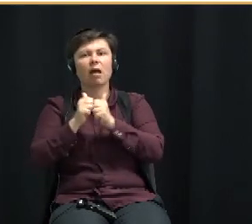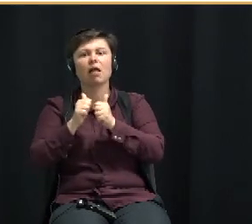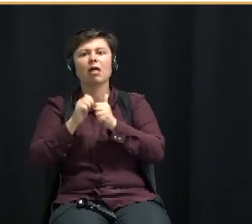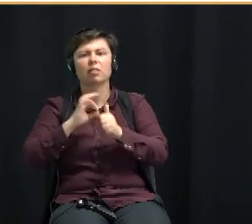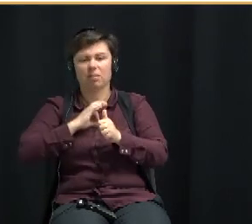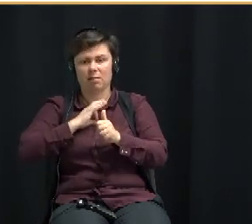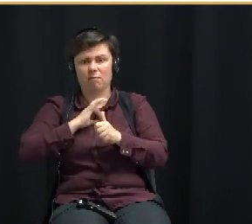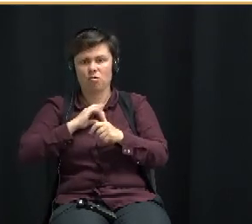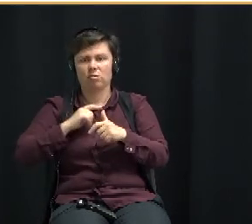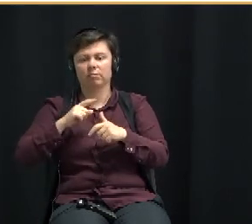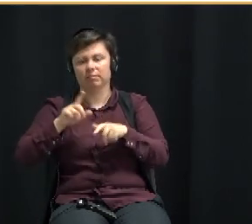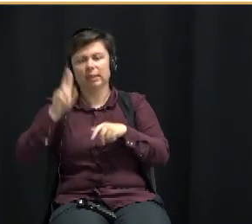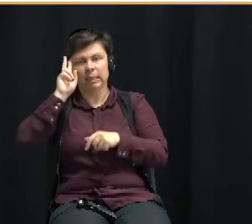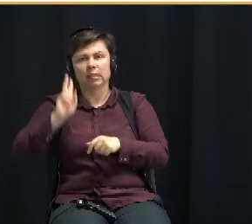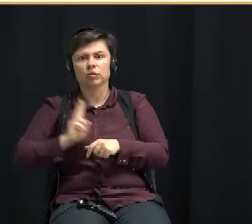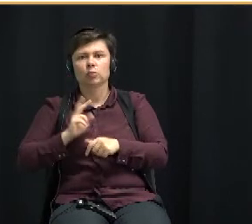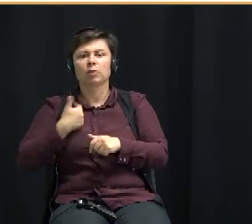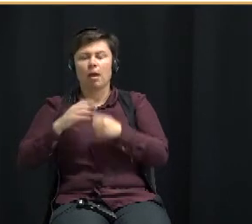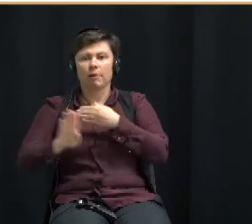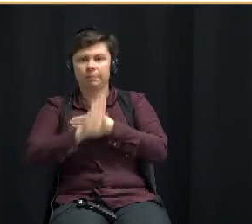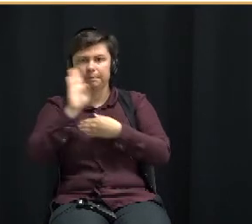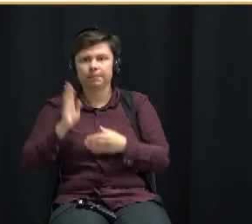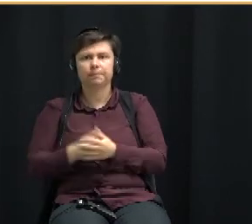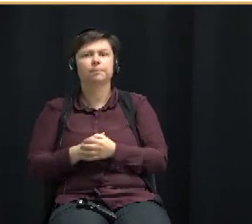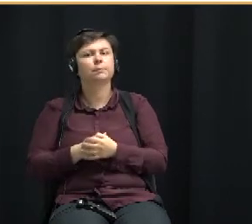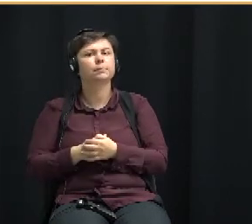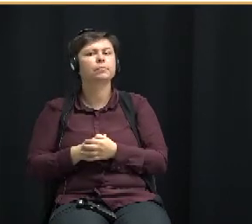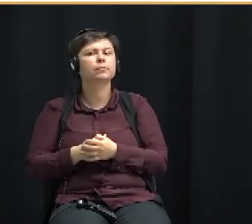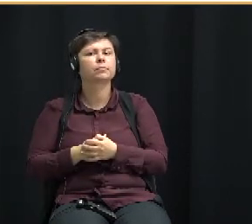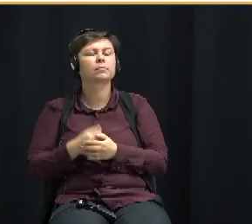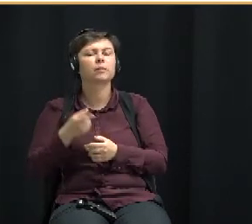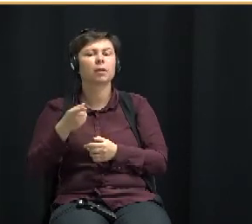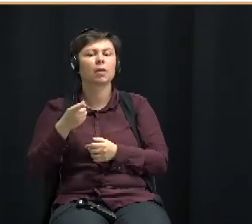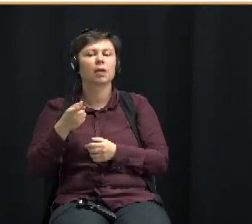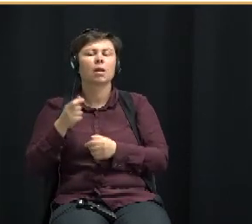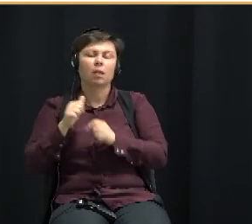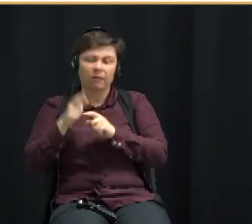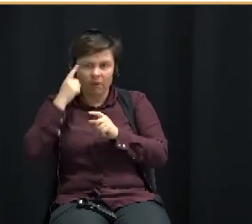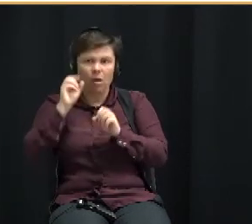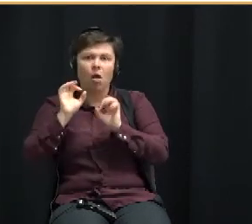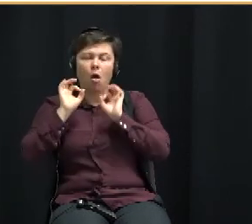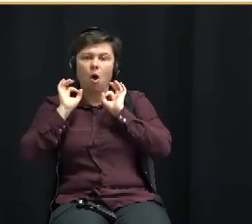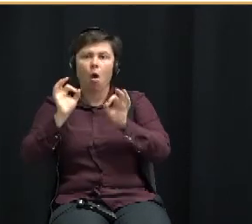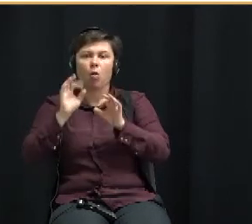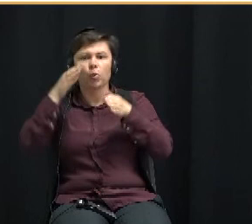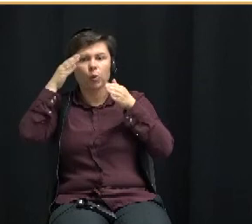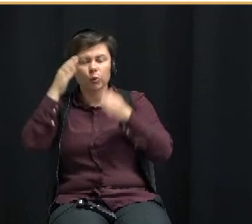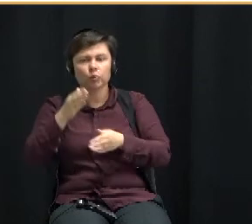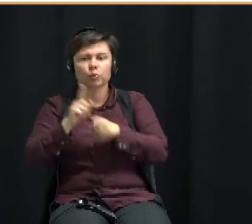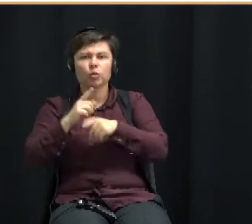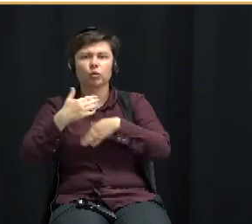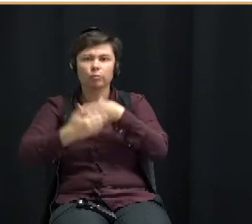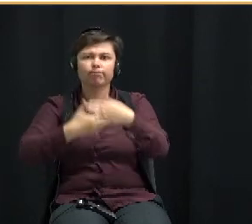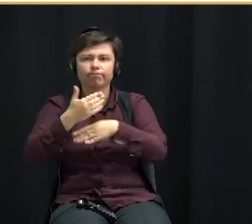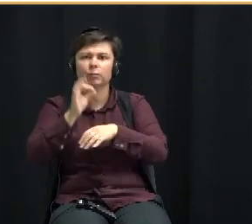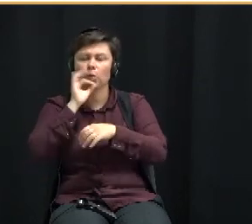that so it's about continuing the good work, but also prove and give